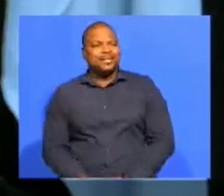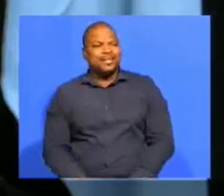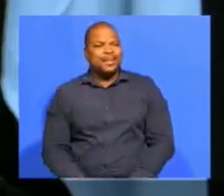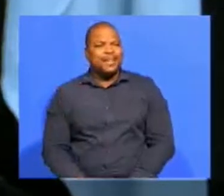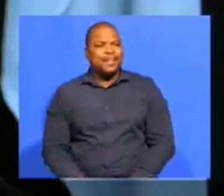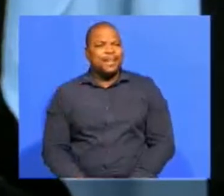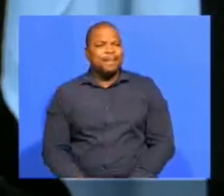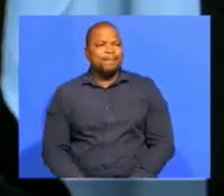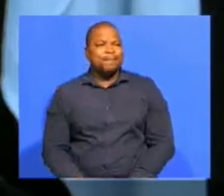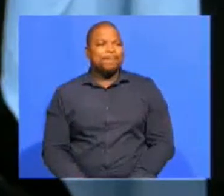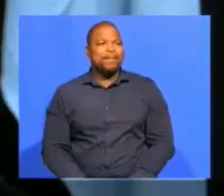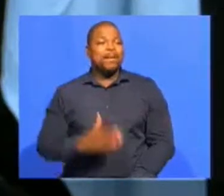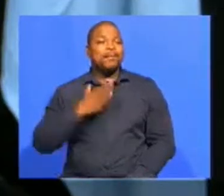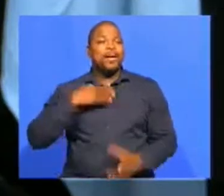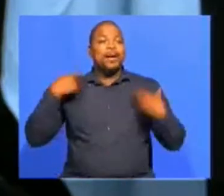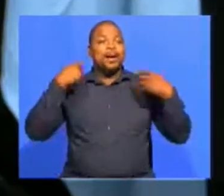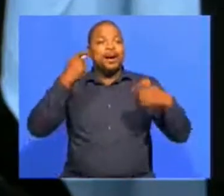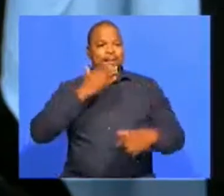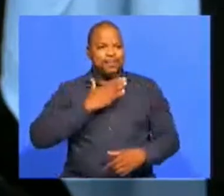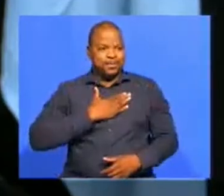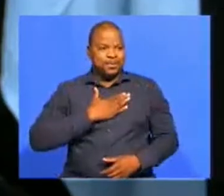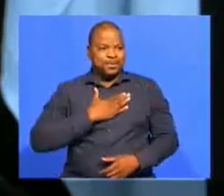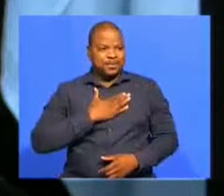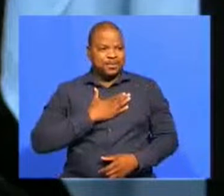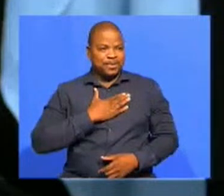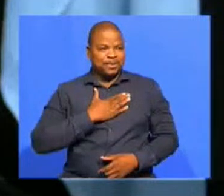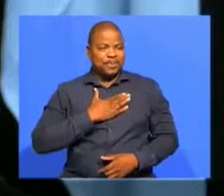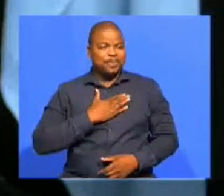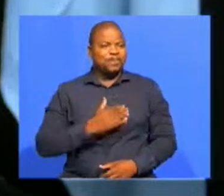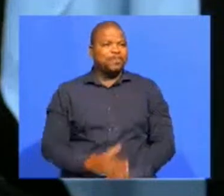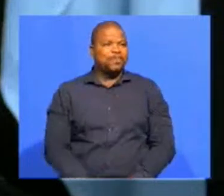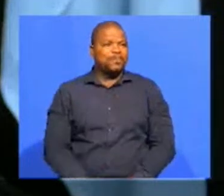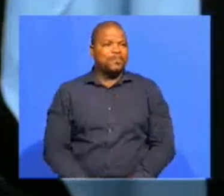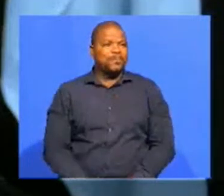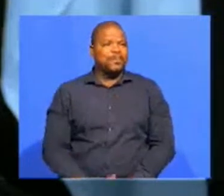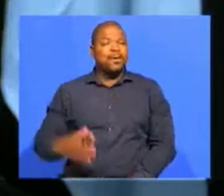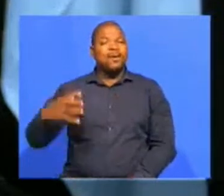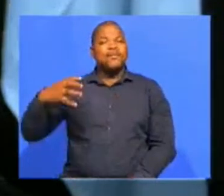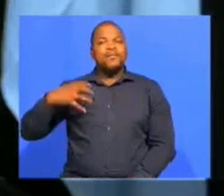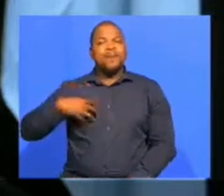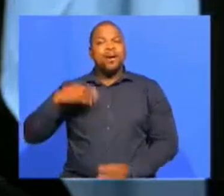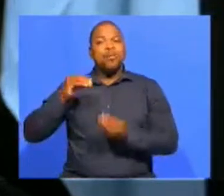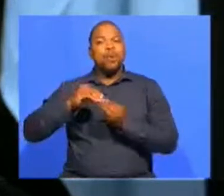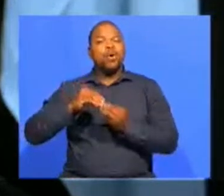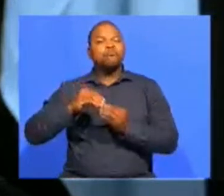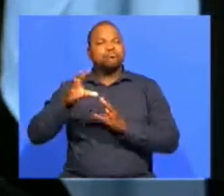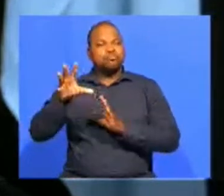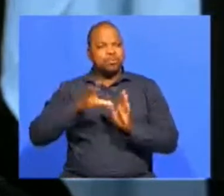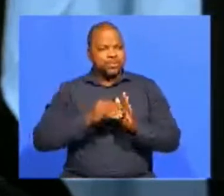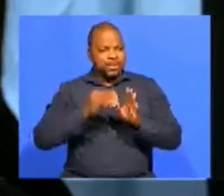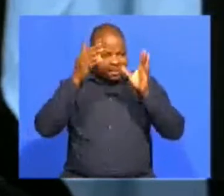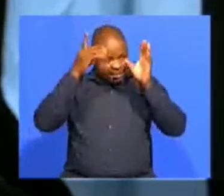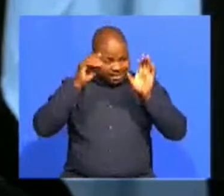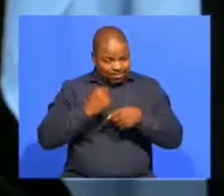Well, my government has had more female participations in the